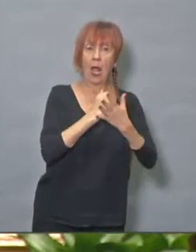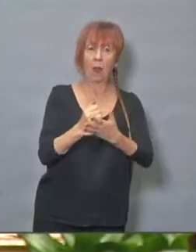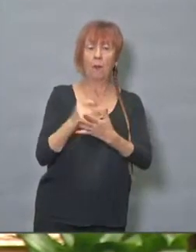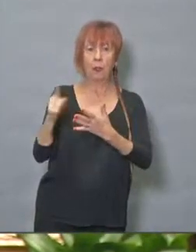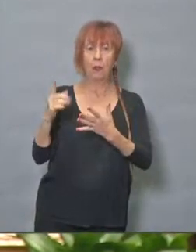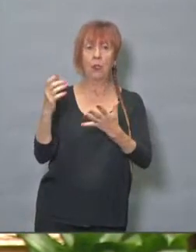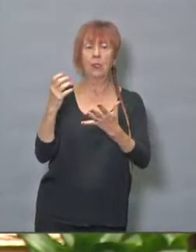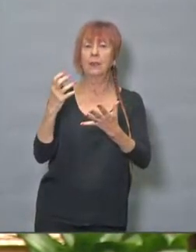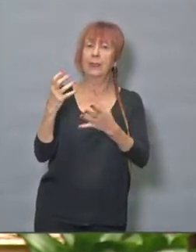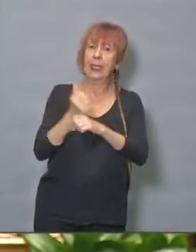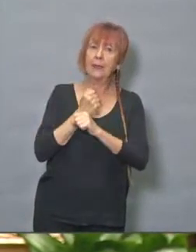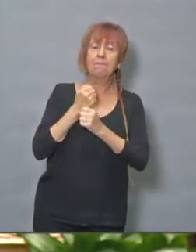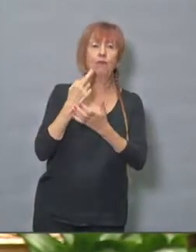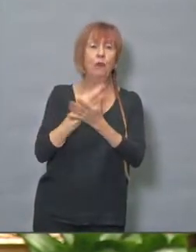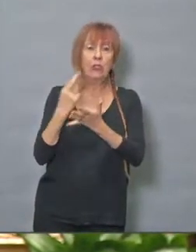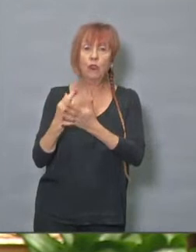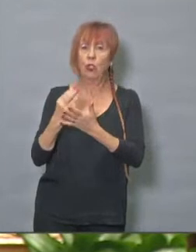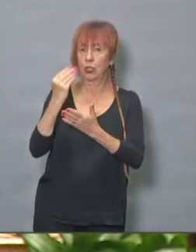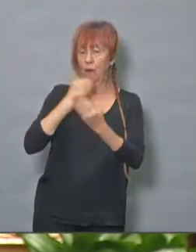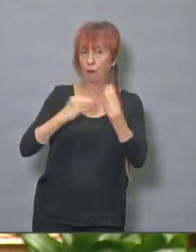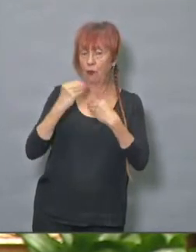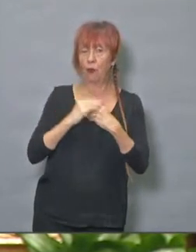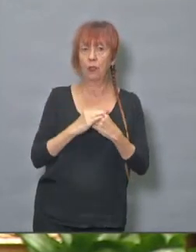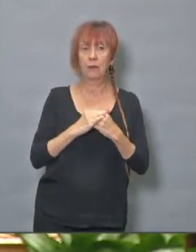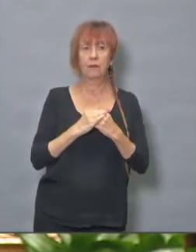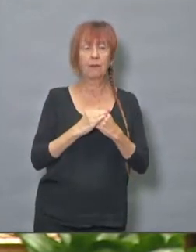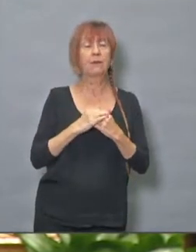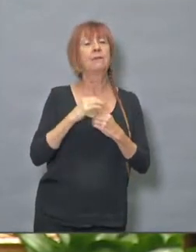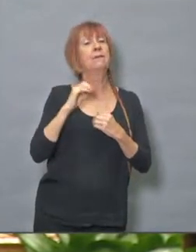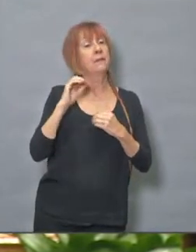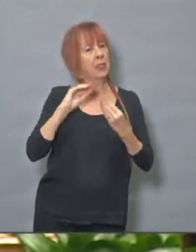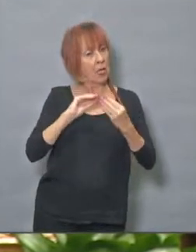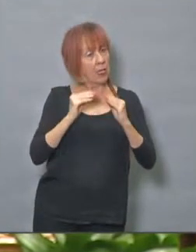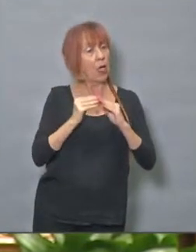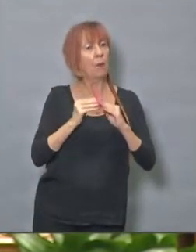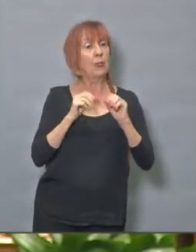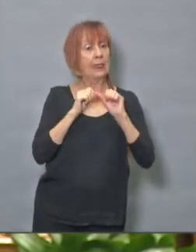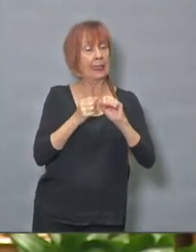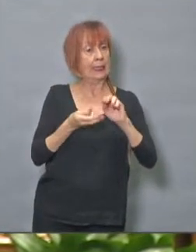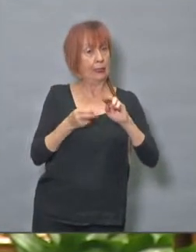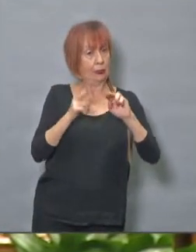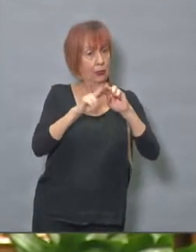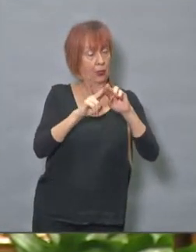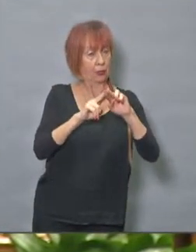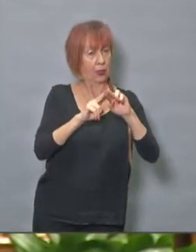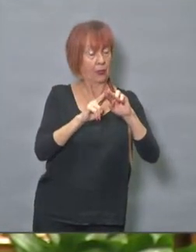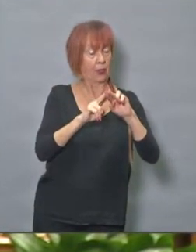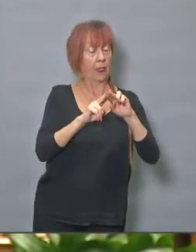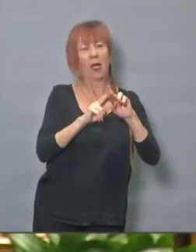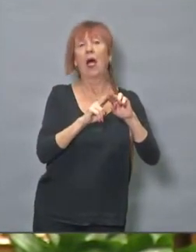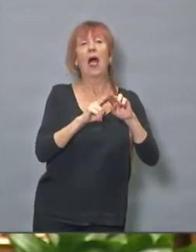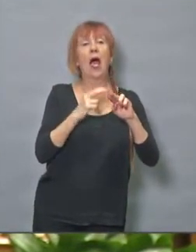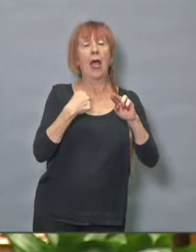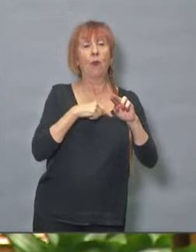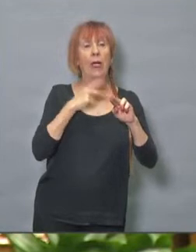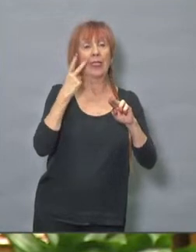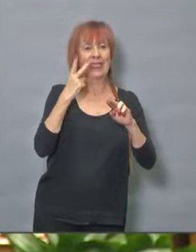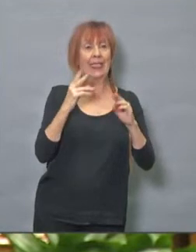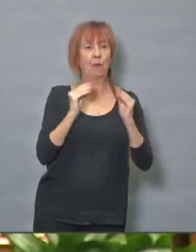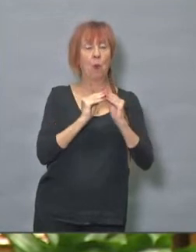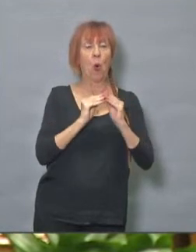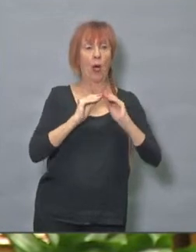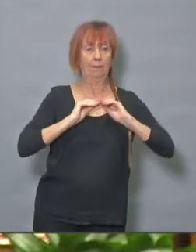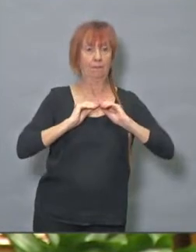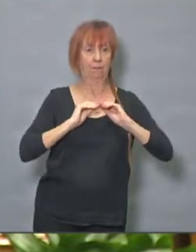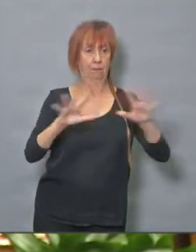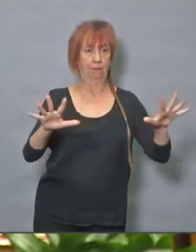resources. As the case counts continue to climb in LA County, we're experiencing, as you saw today, more community